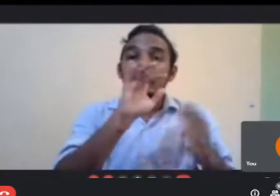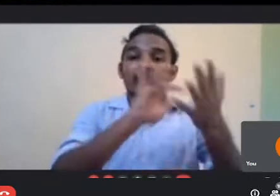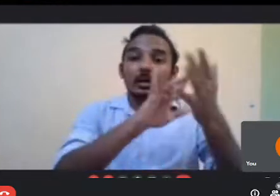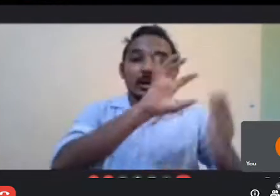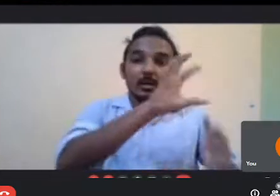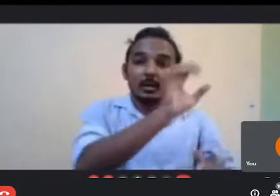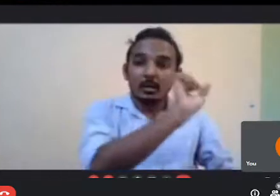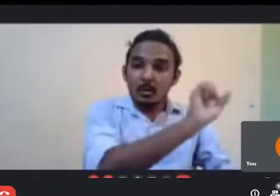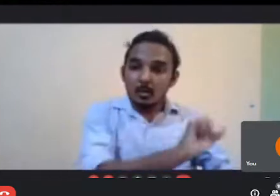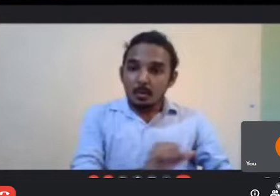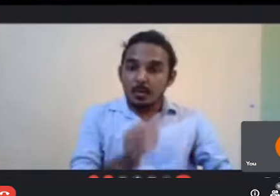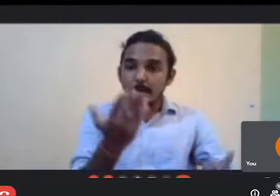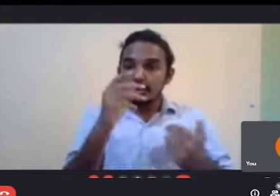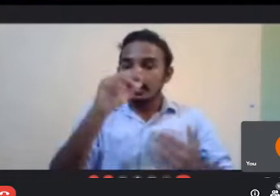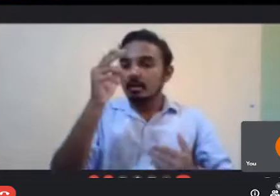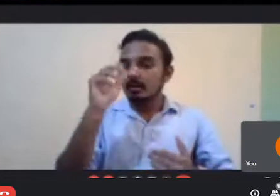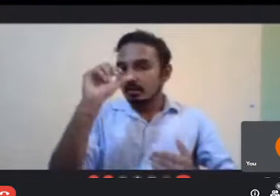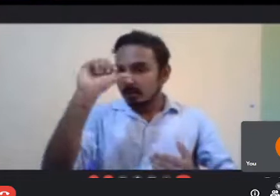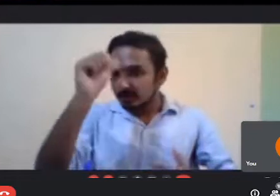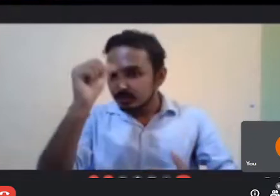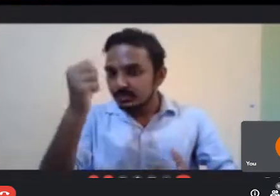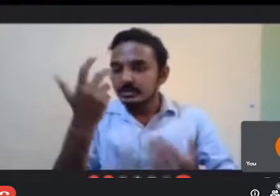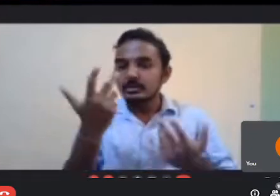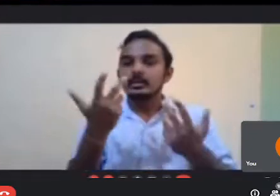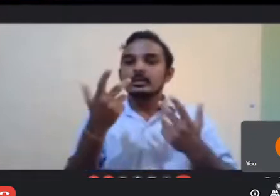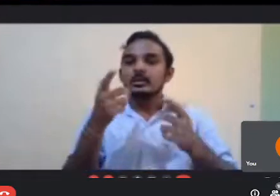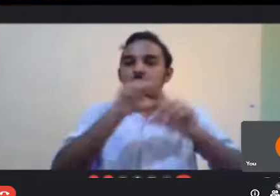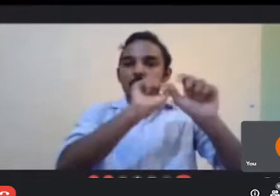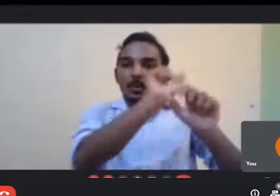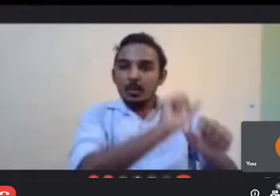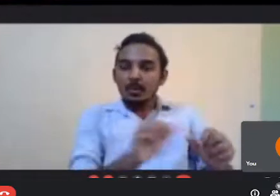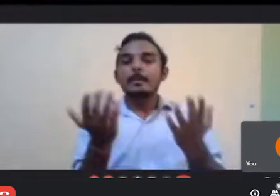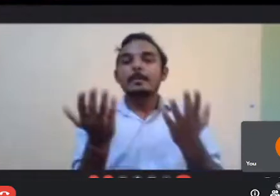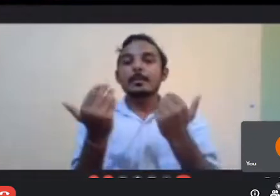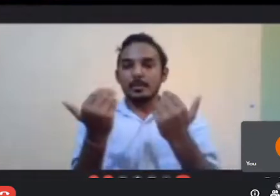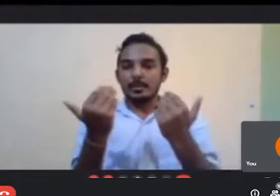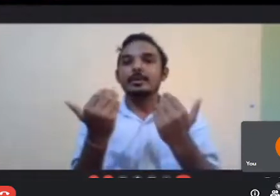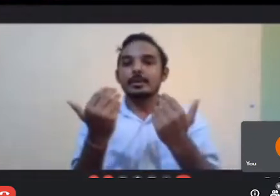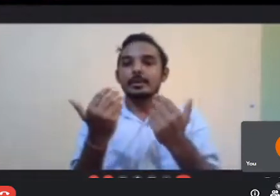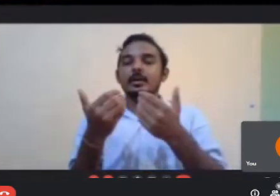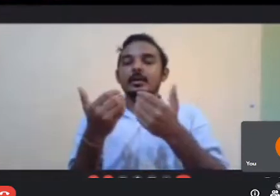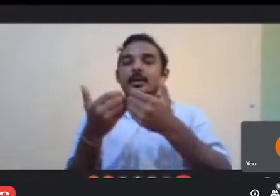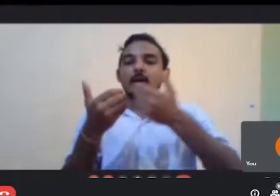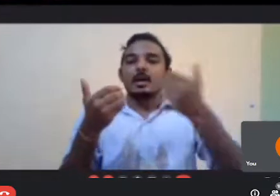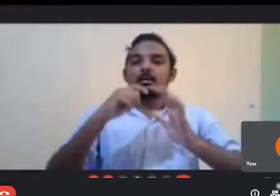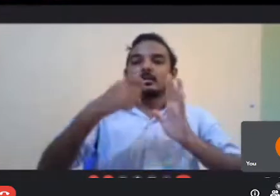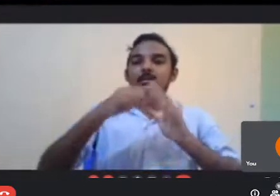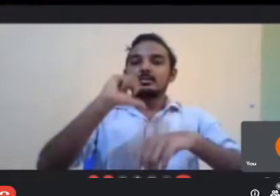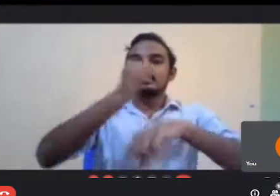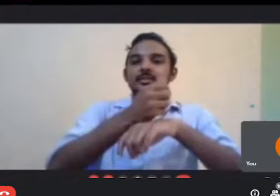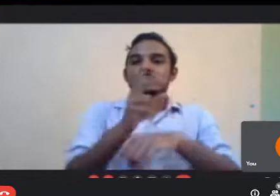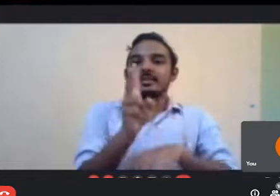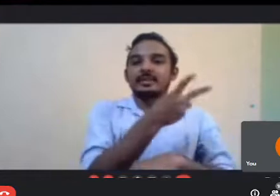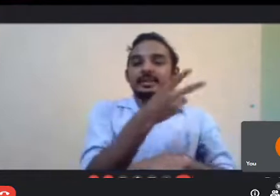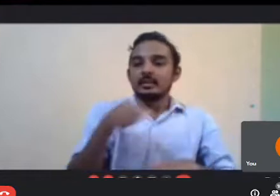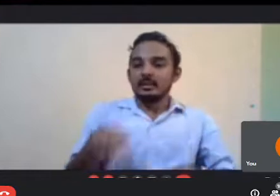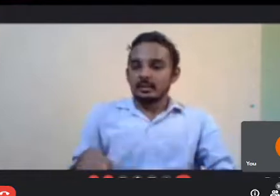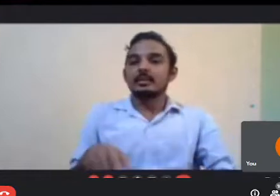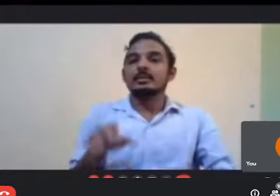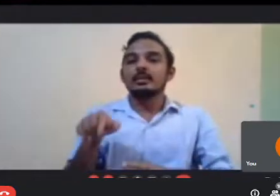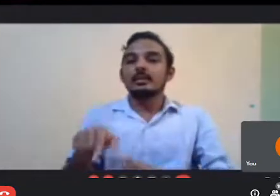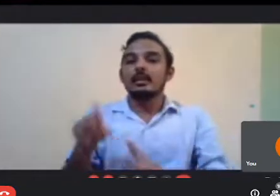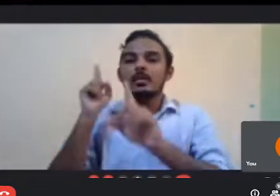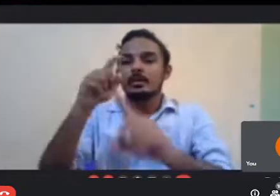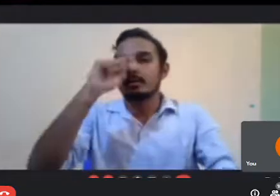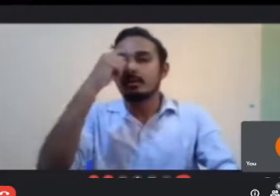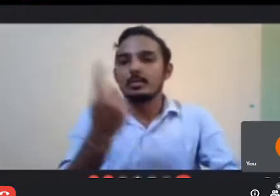only. So if you're talking about other spoken languages, we would have to have a different project, because